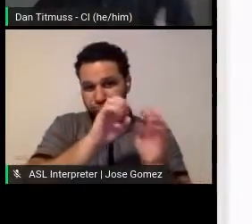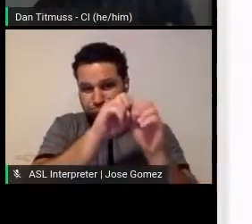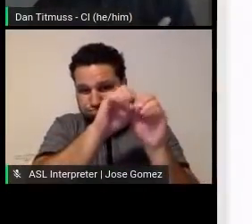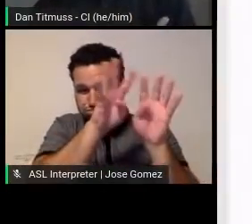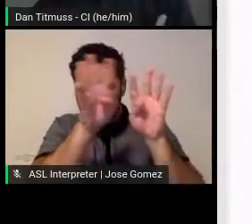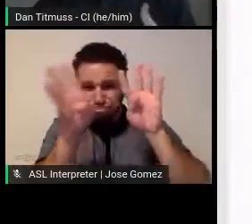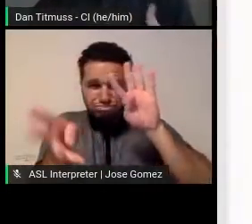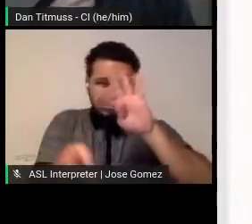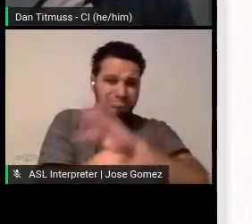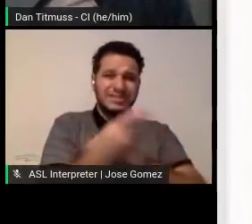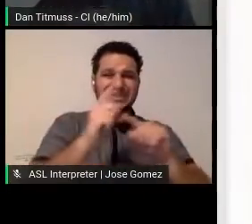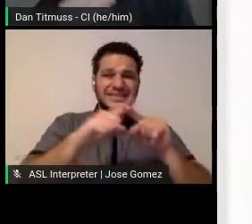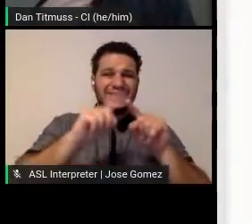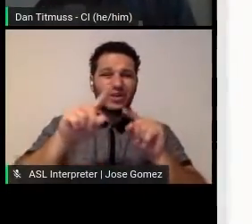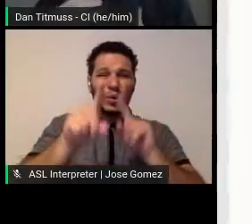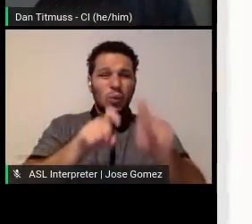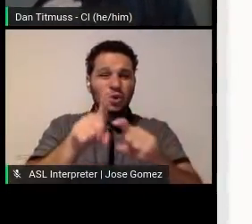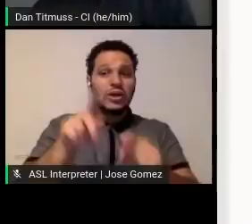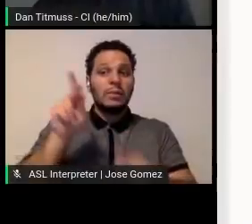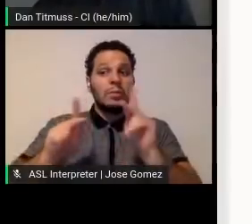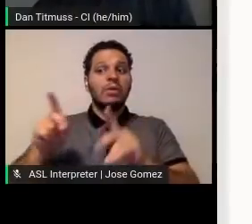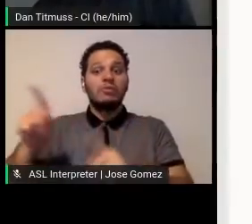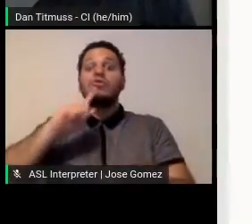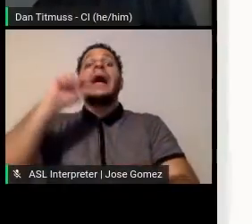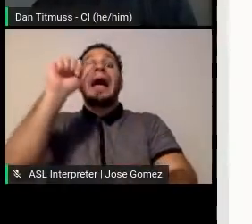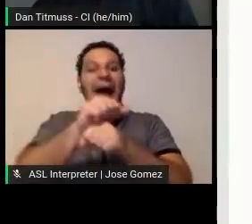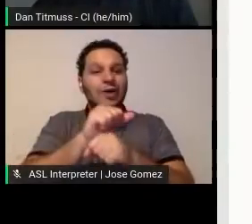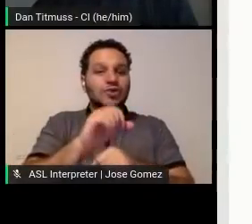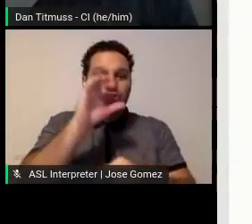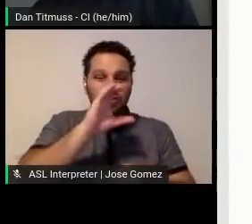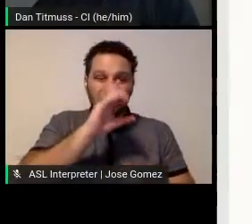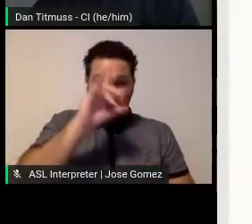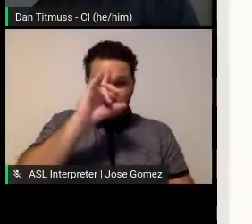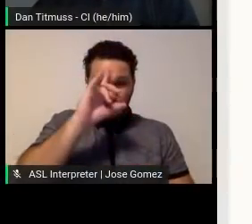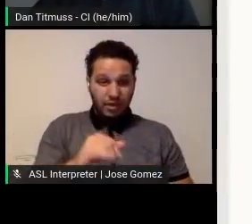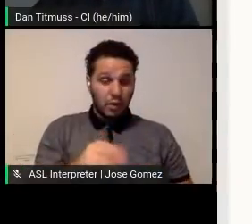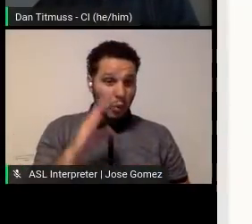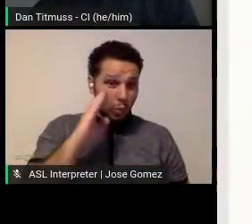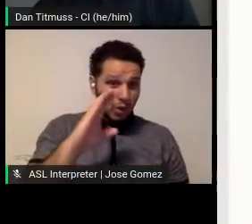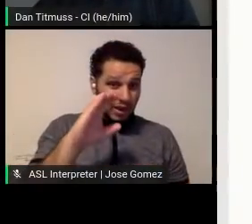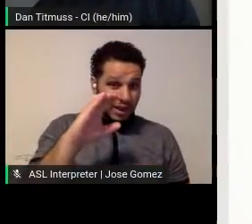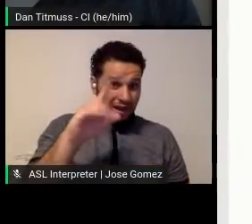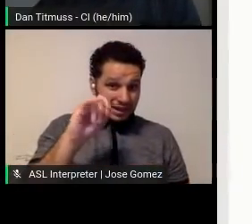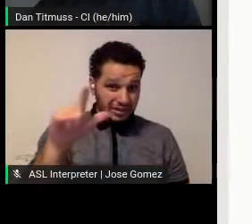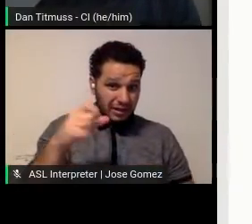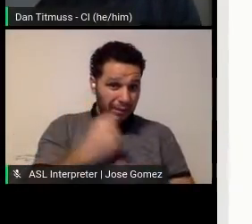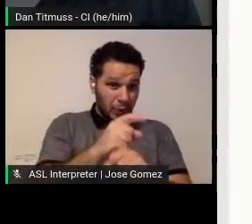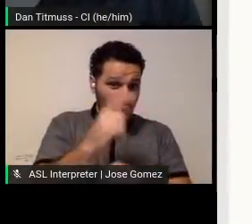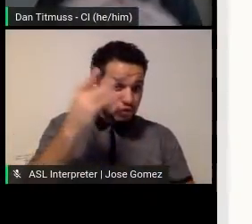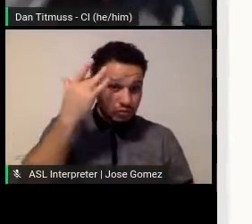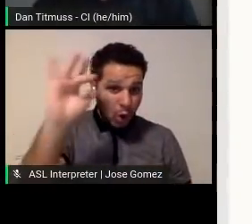of these questions that people have actually searched for. You know, will classical music make you smarter?